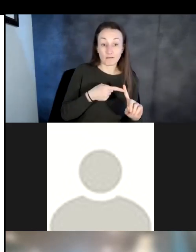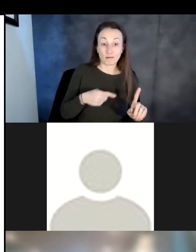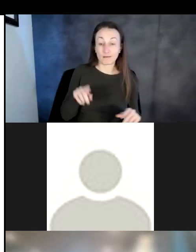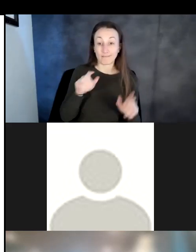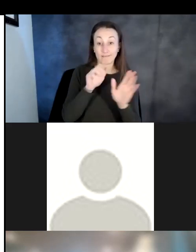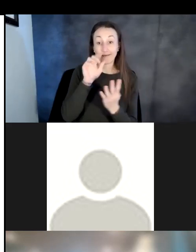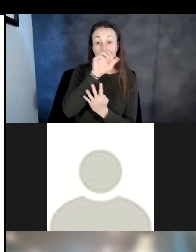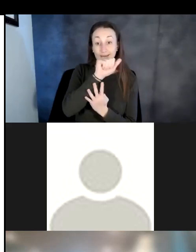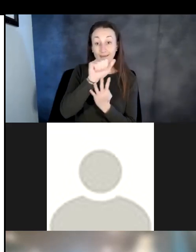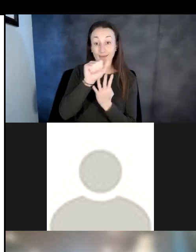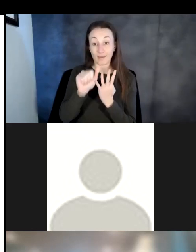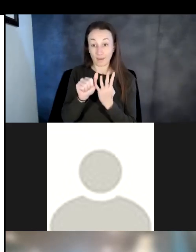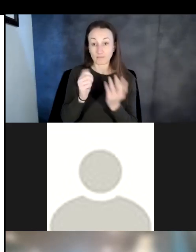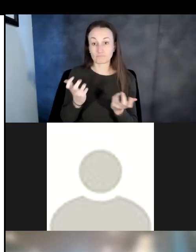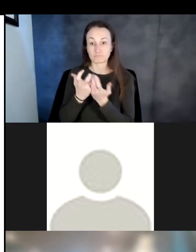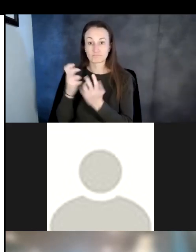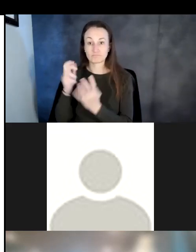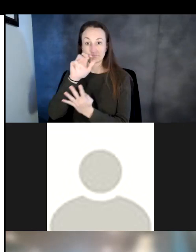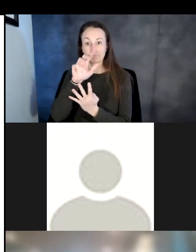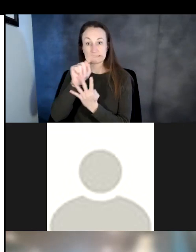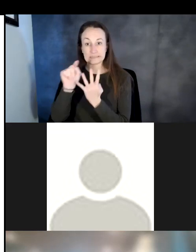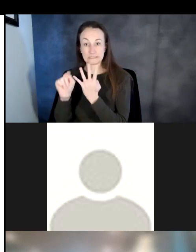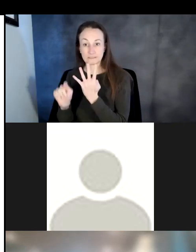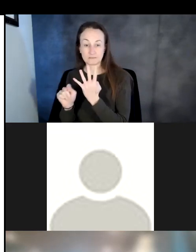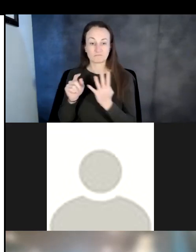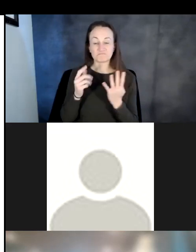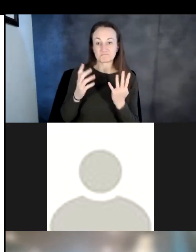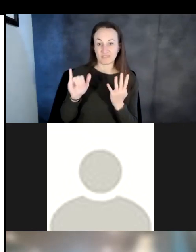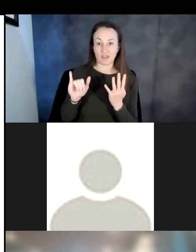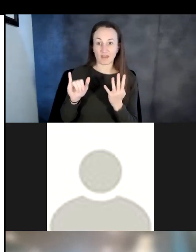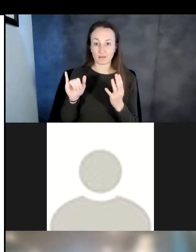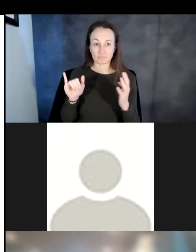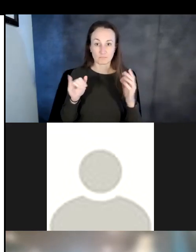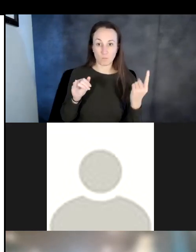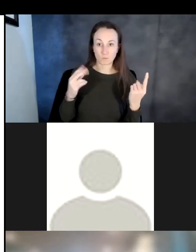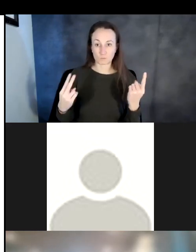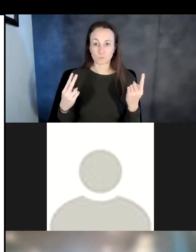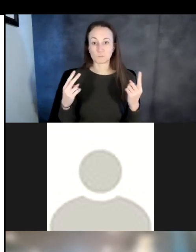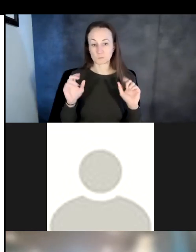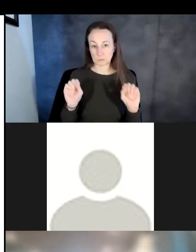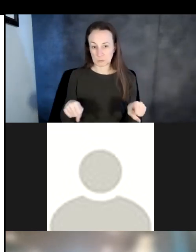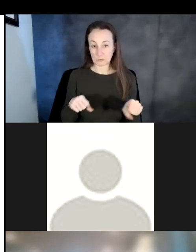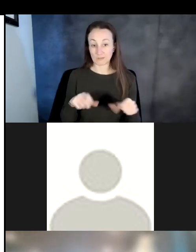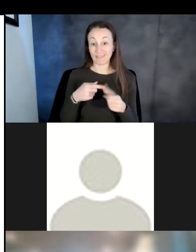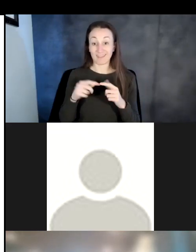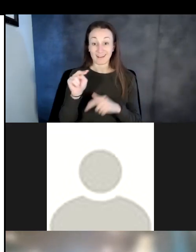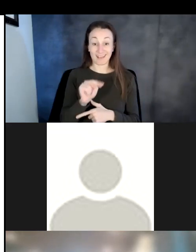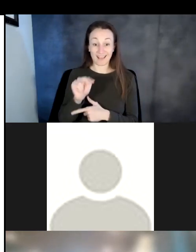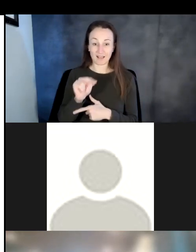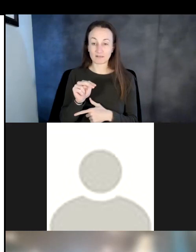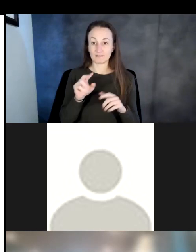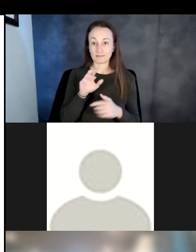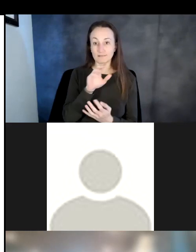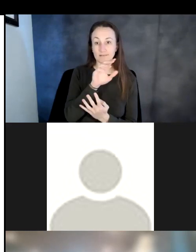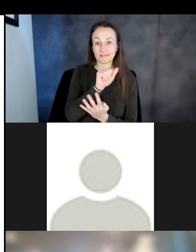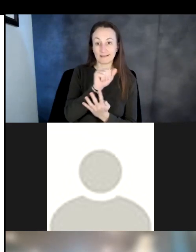T, that goes to sample 2, and so on down to sample N. And so when I pool these and then I run NGS, I'm going to get